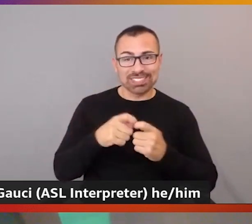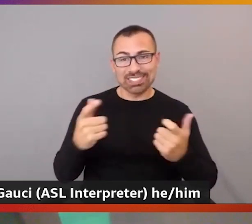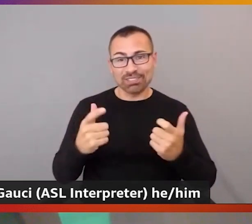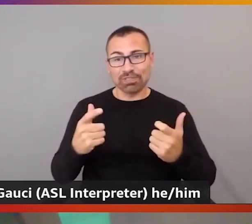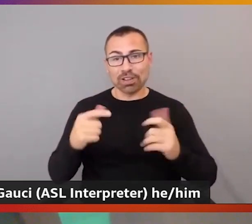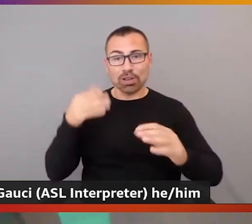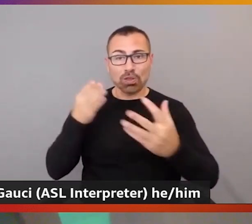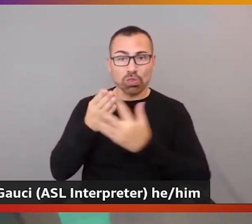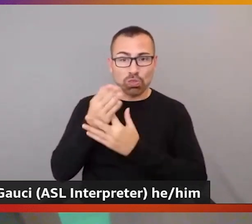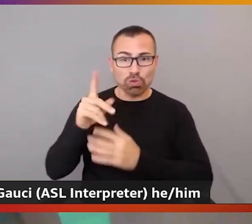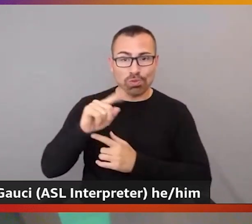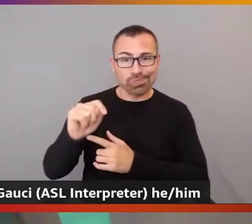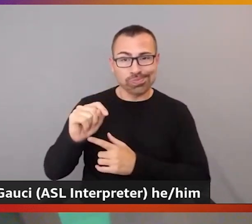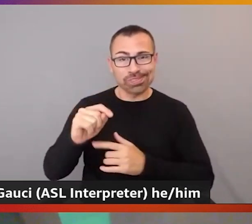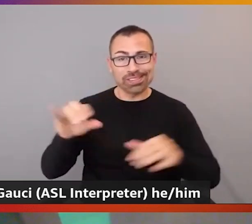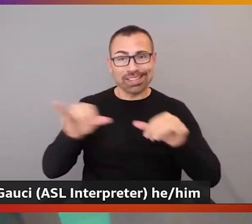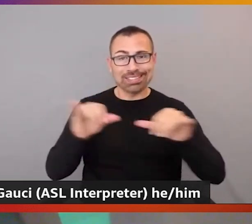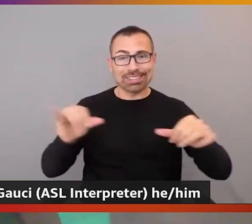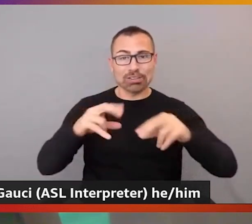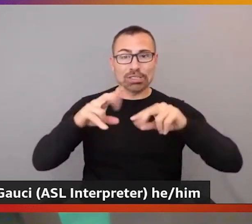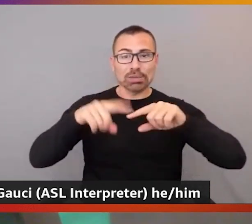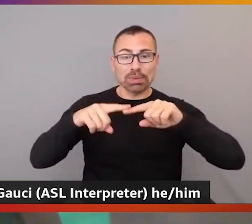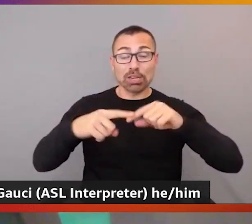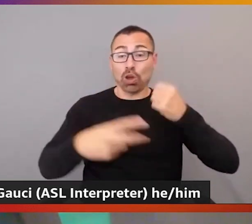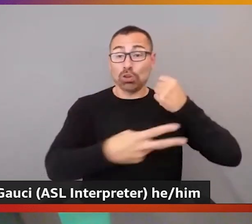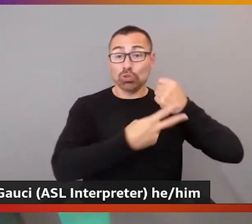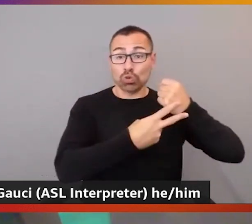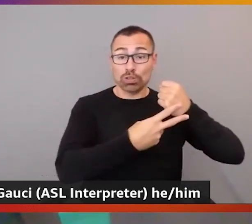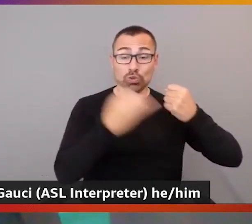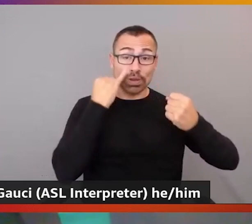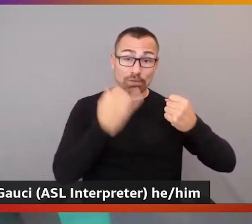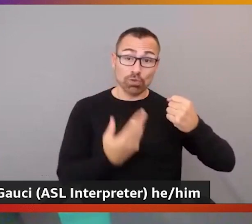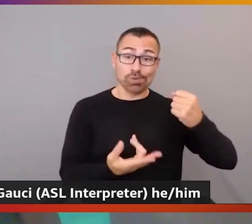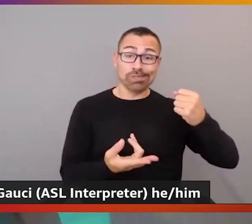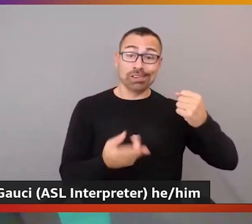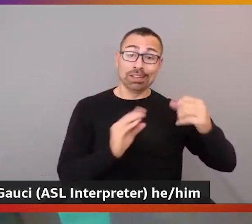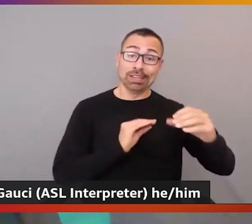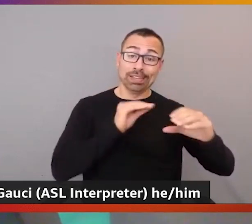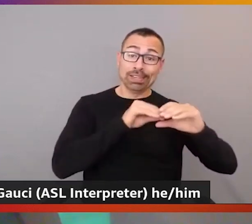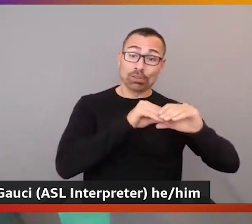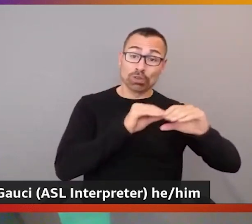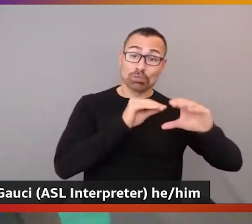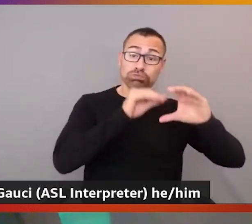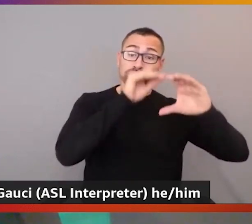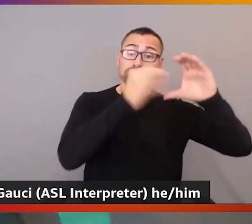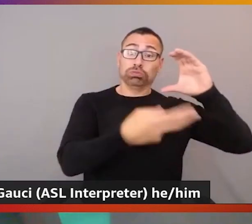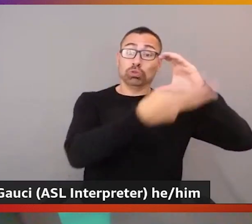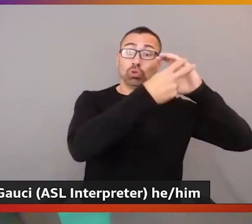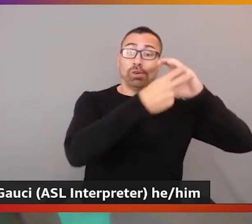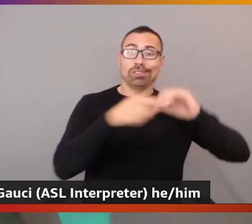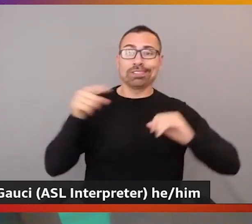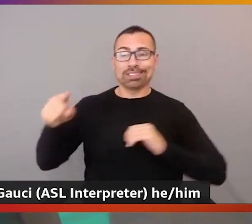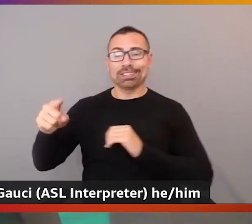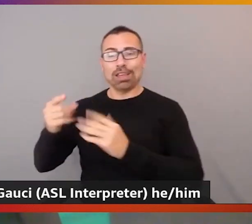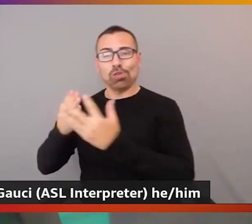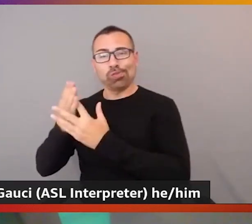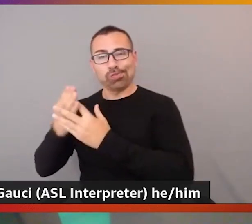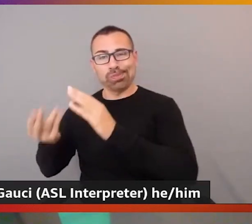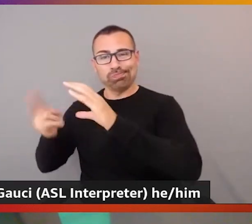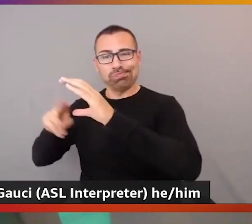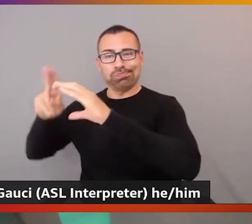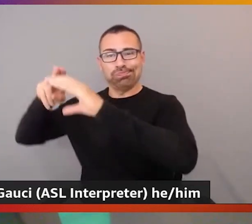based on the amount of storage that you have. So as you add more storage, you get like more amount of a higher amount of throughput. So it's